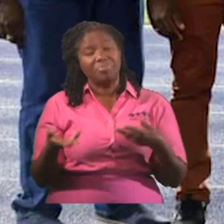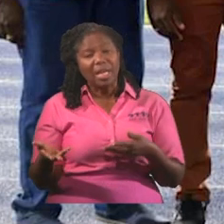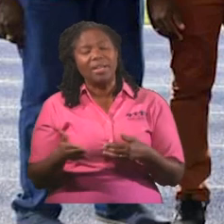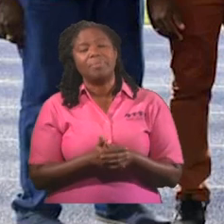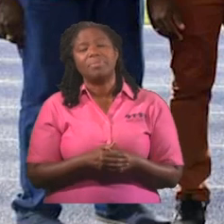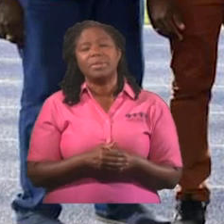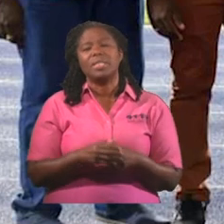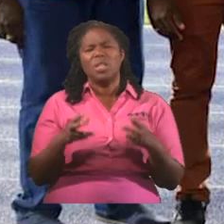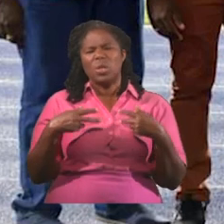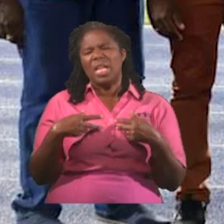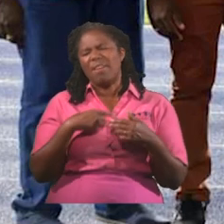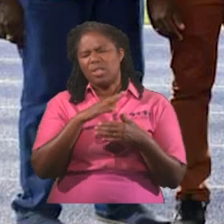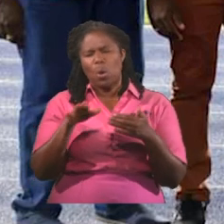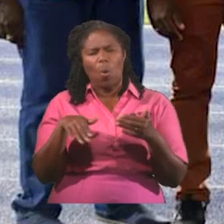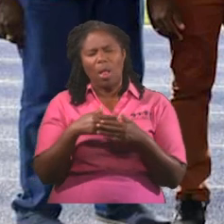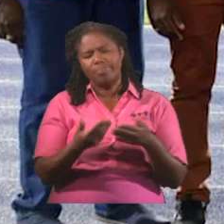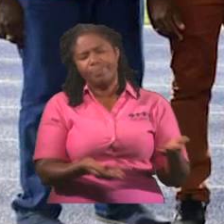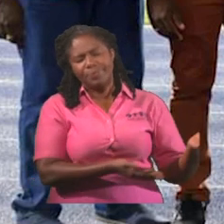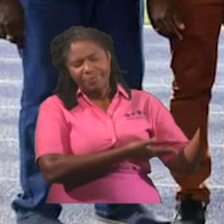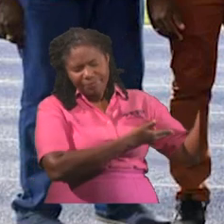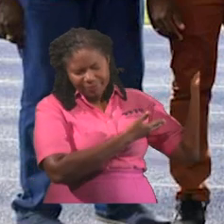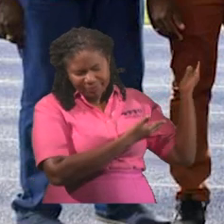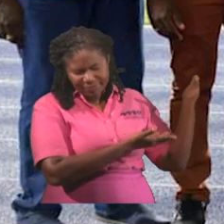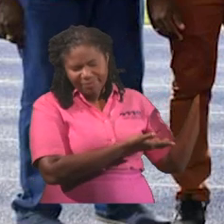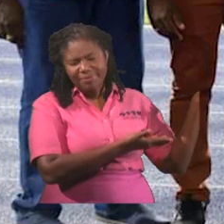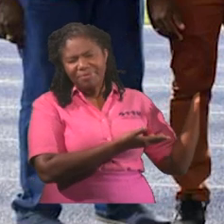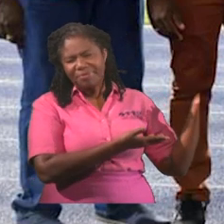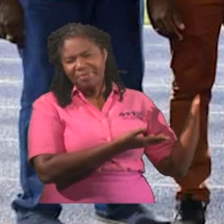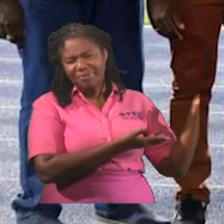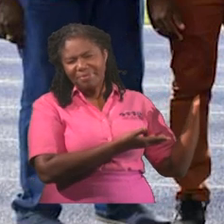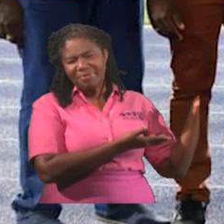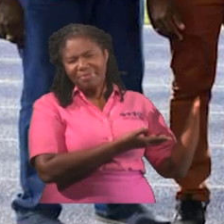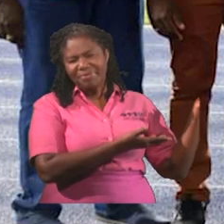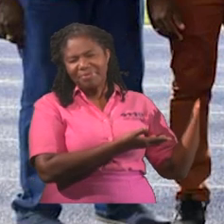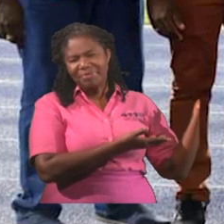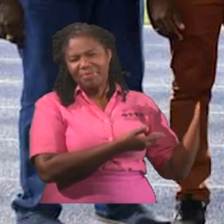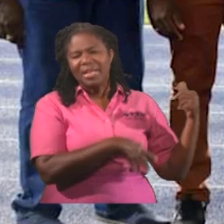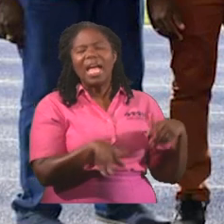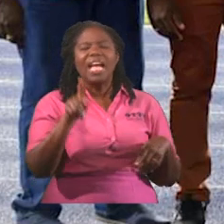founder and former head coach of the 1976 F.C. Phoenix, Terry Williams.